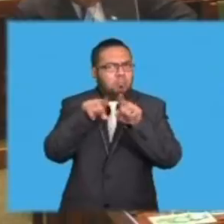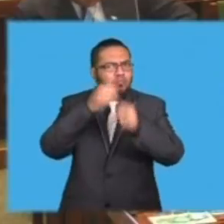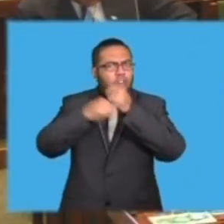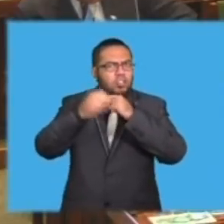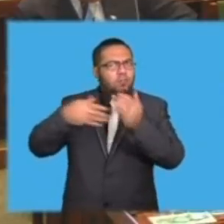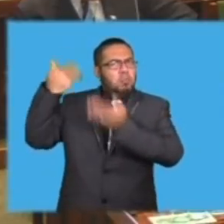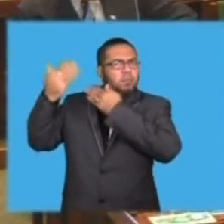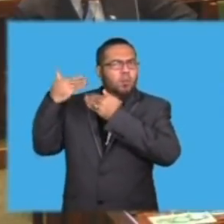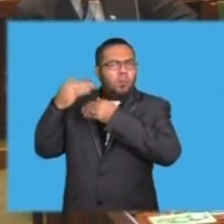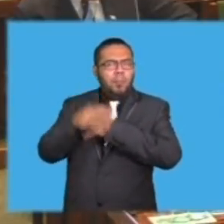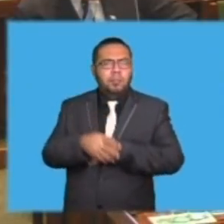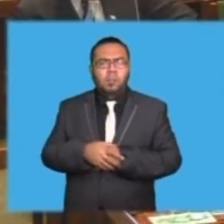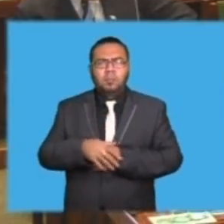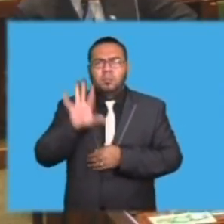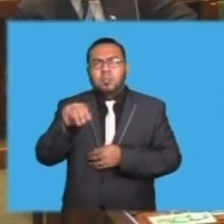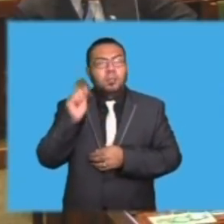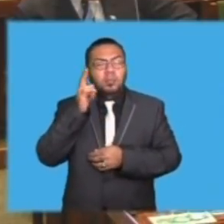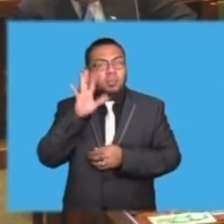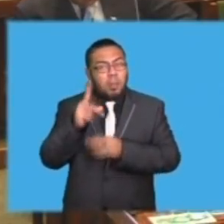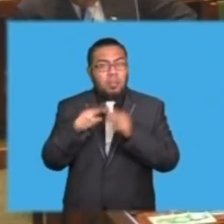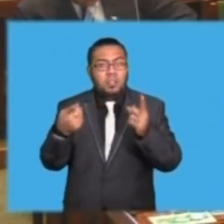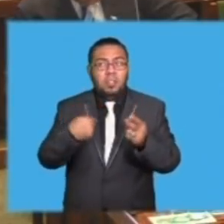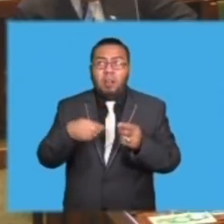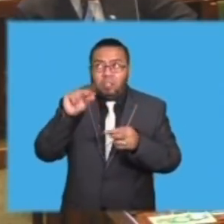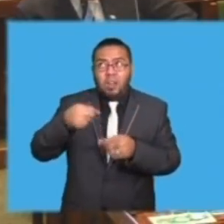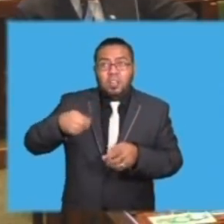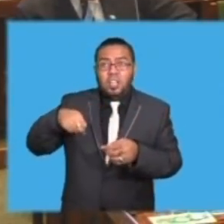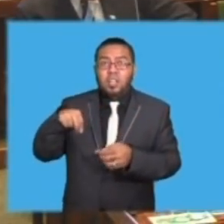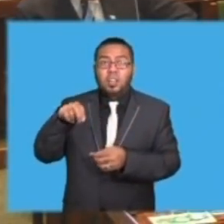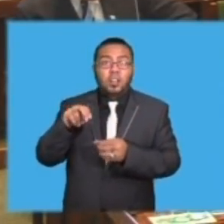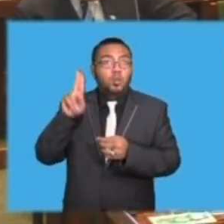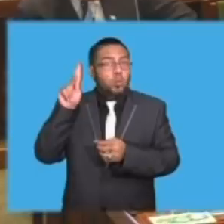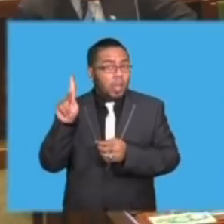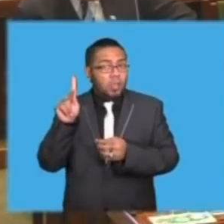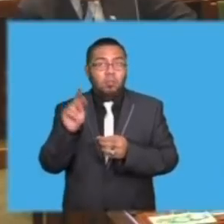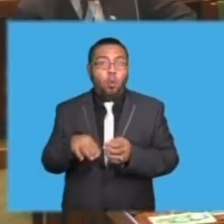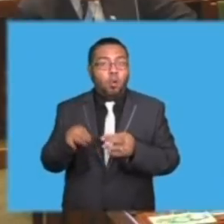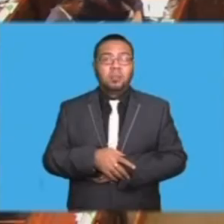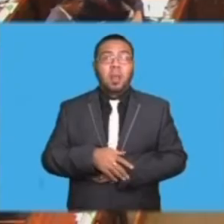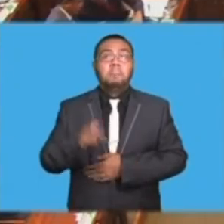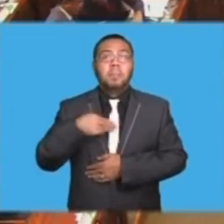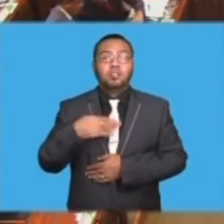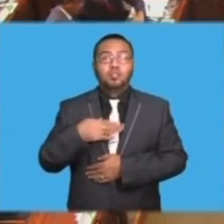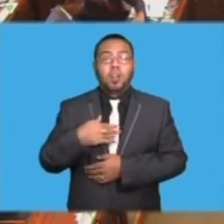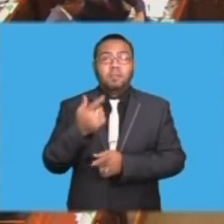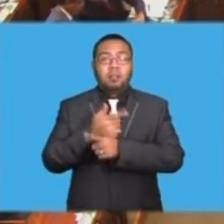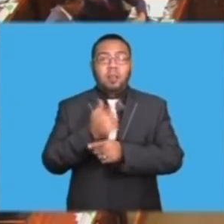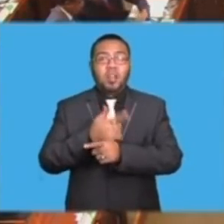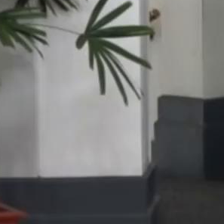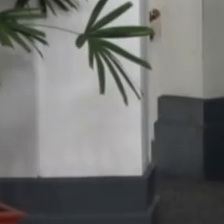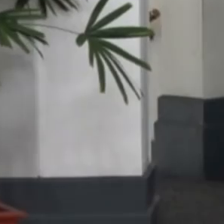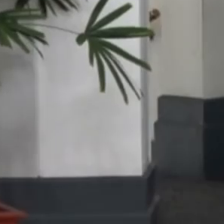religious vilification, false warnings and wrong information was part of the meeting. This was said to be at such an